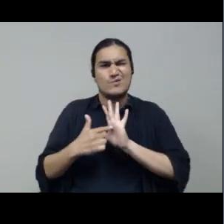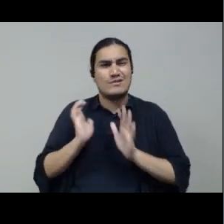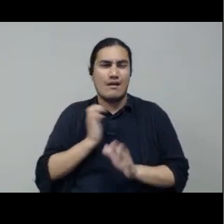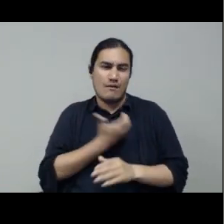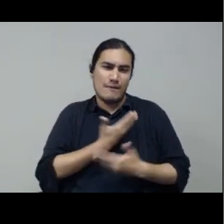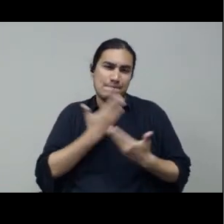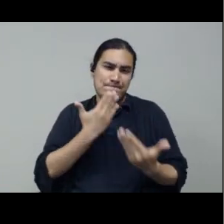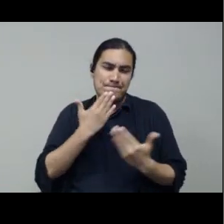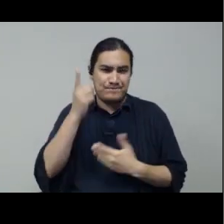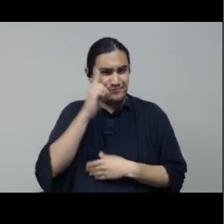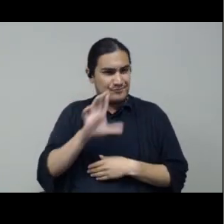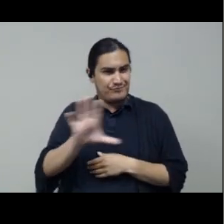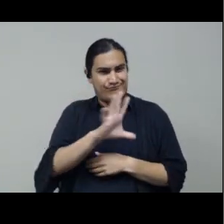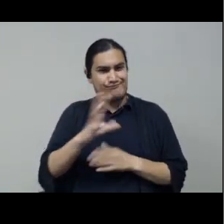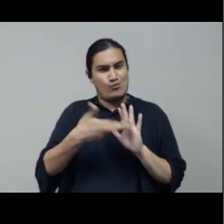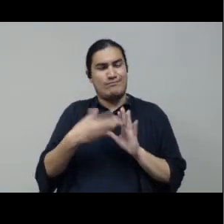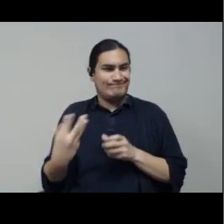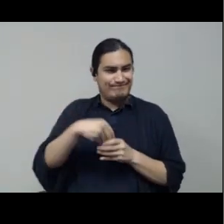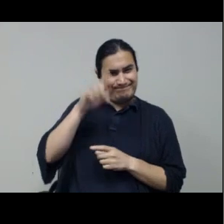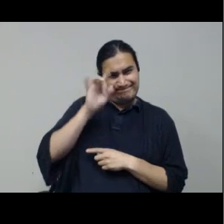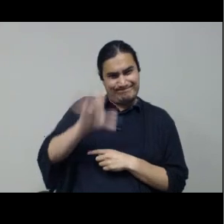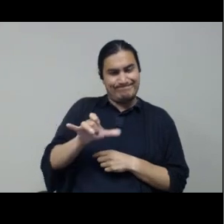role that you played in that. Thank you very much.